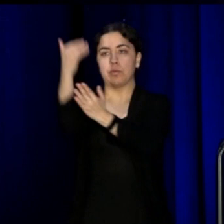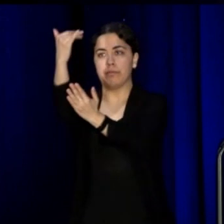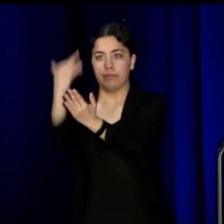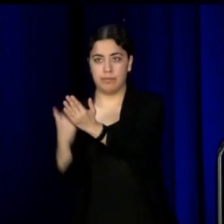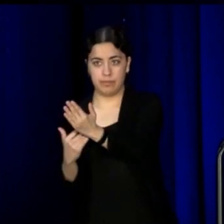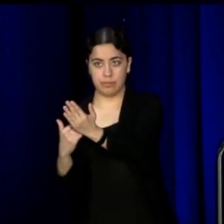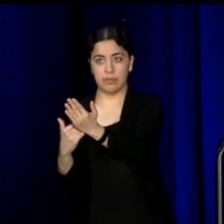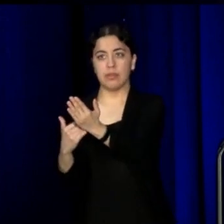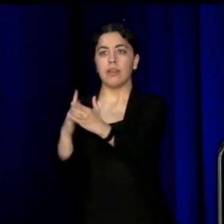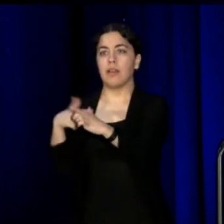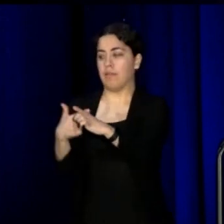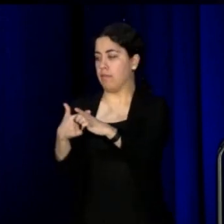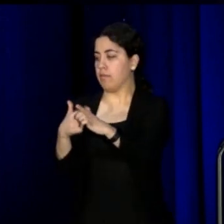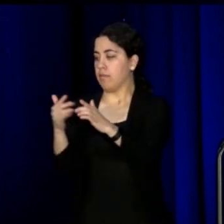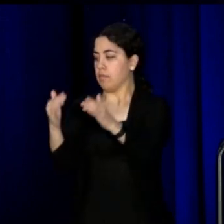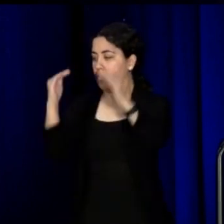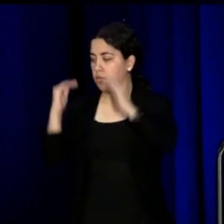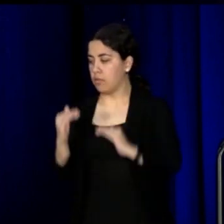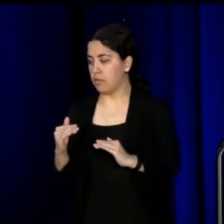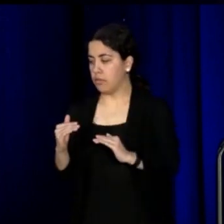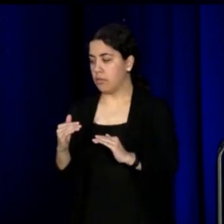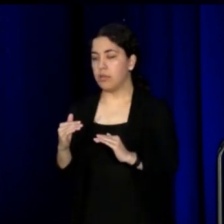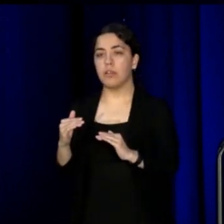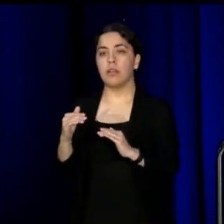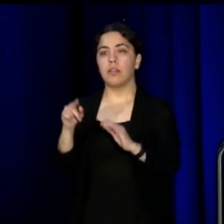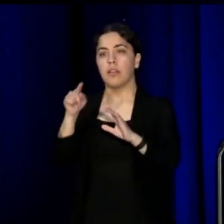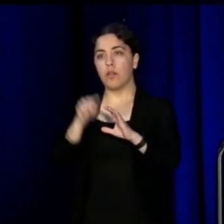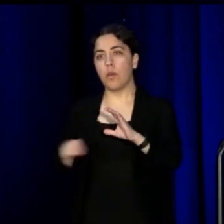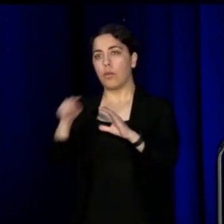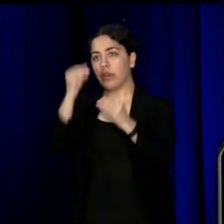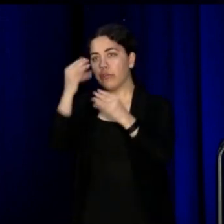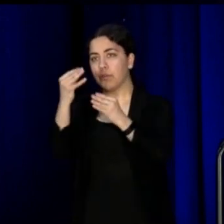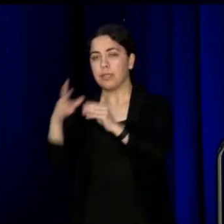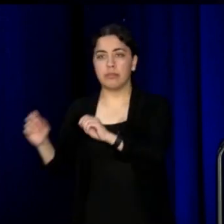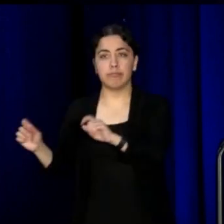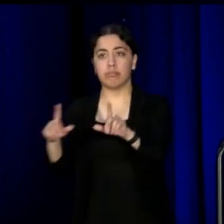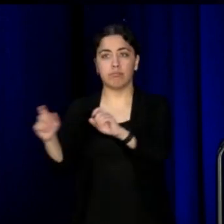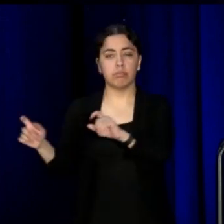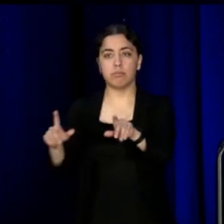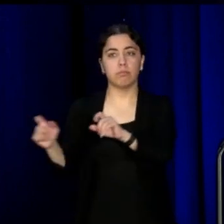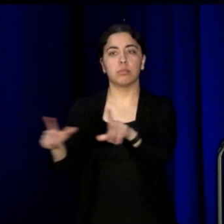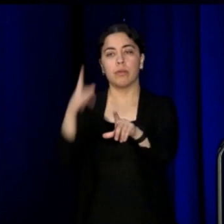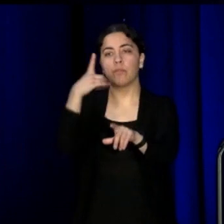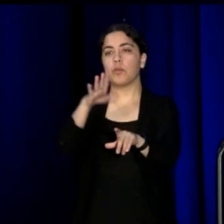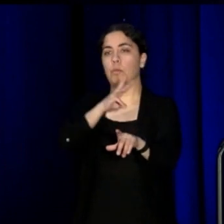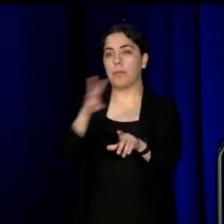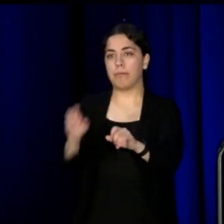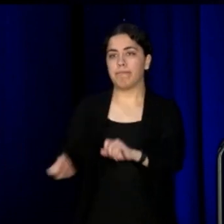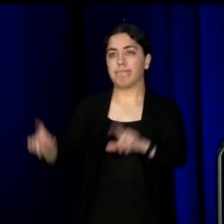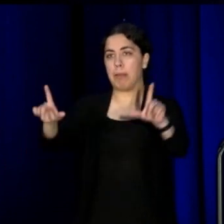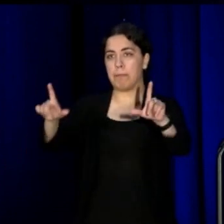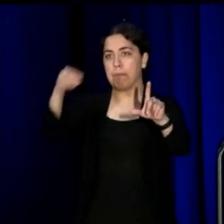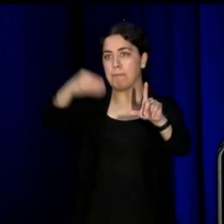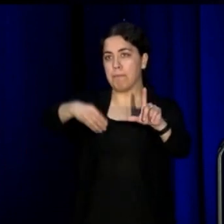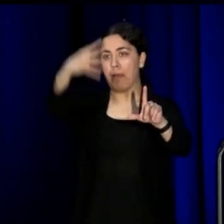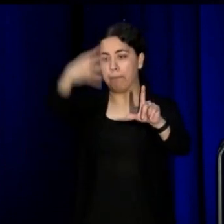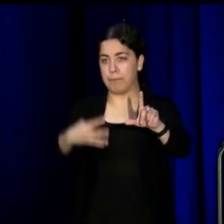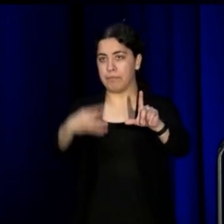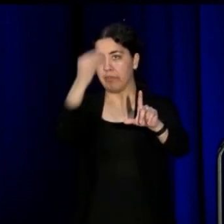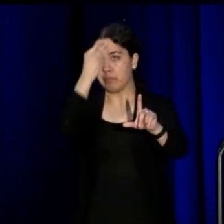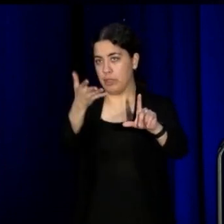loader functions that will help you to load information and content that you are going to use on your page. So